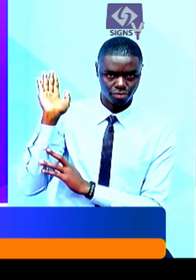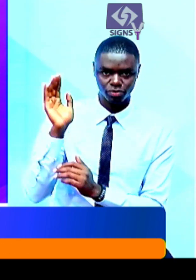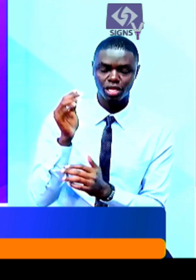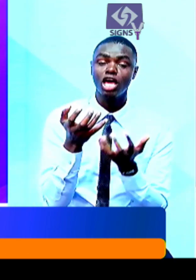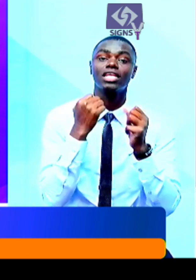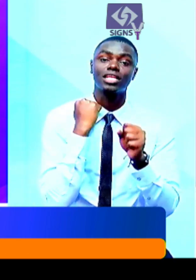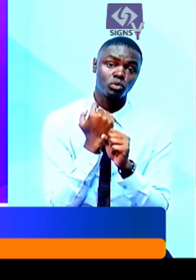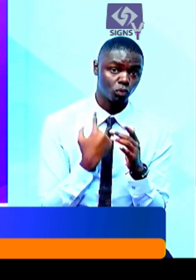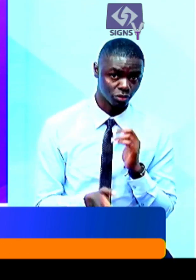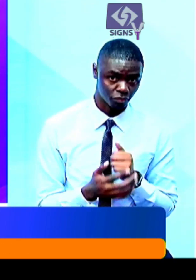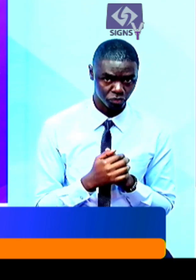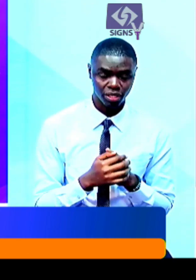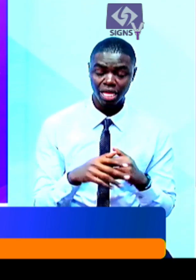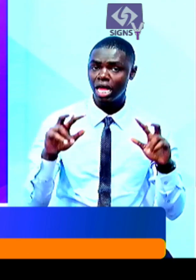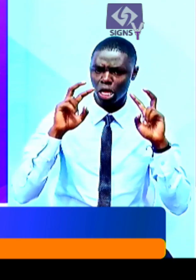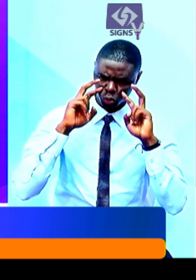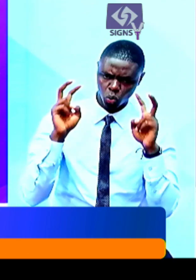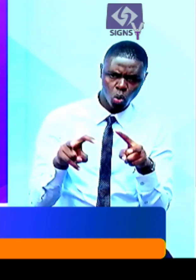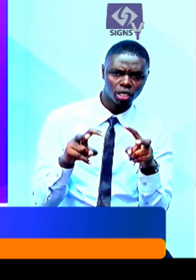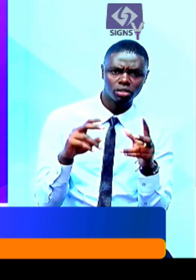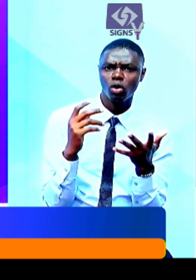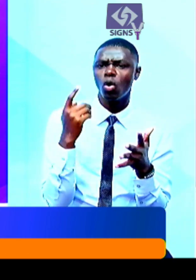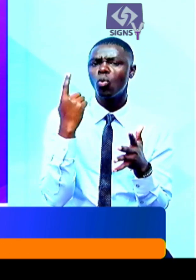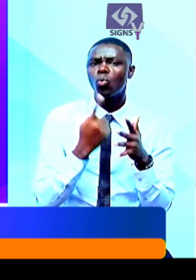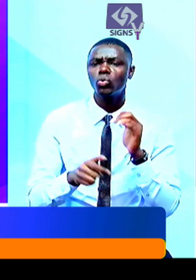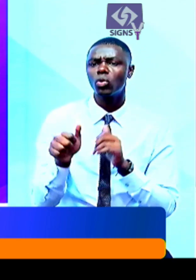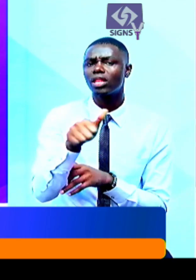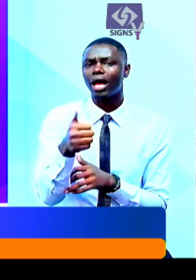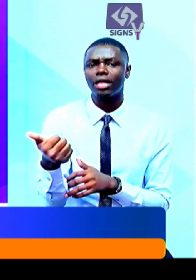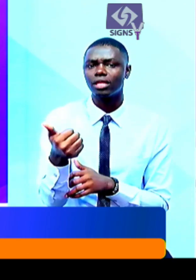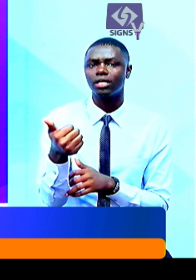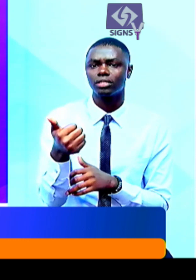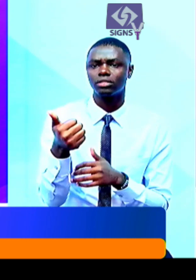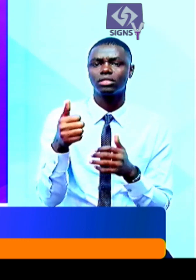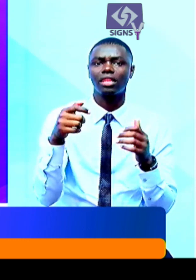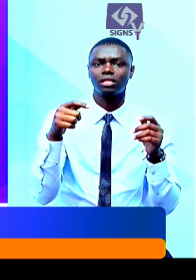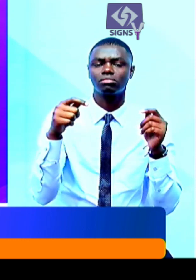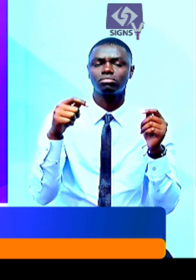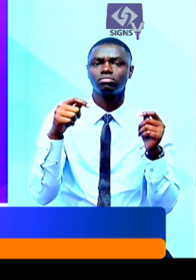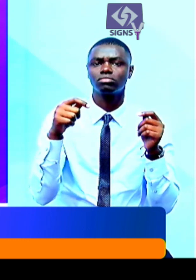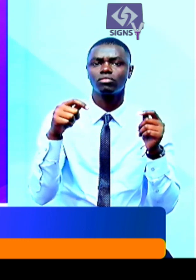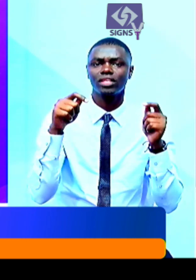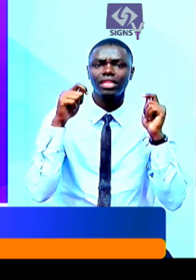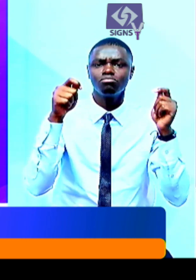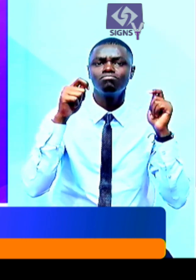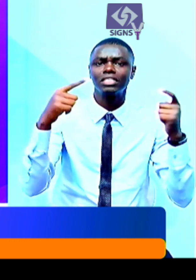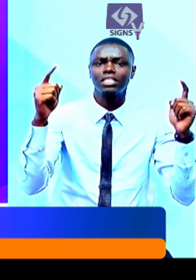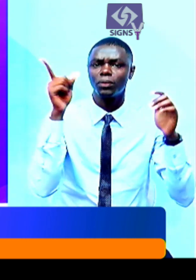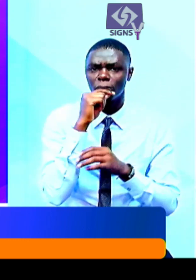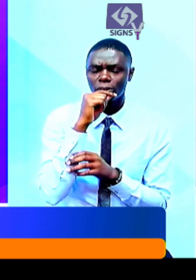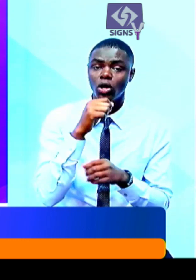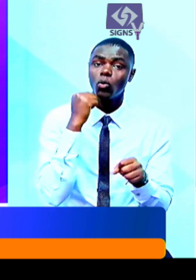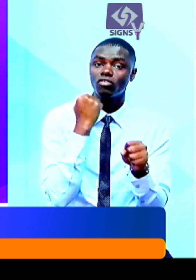do is to look at what were other revolutions that succeeded. And I know we have done this generation from